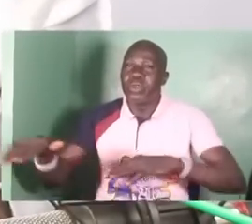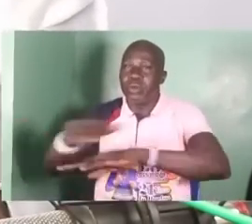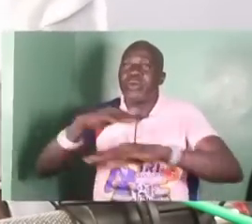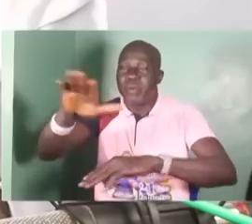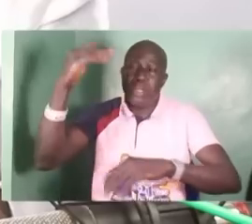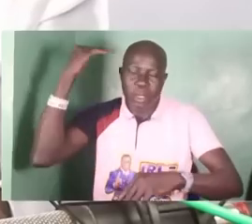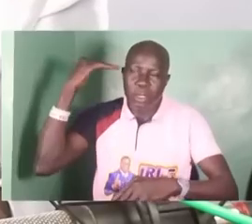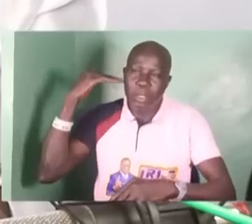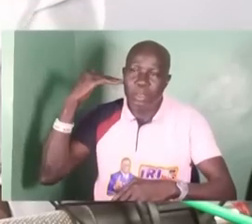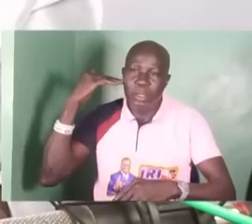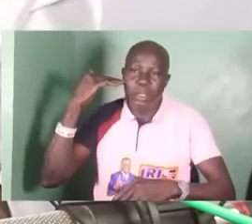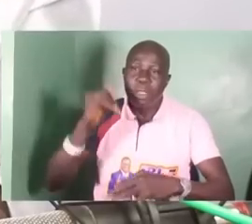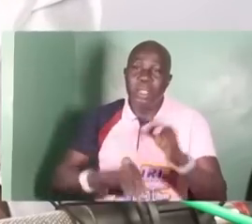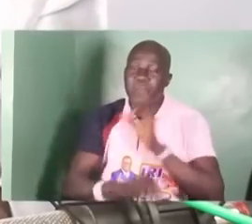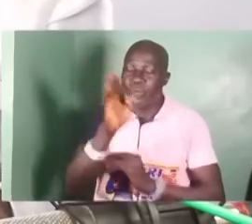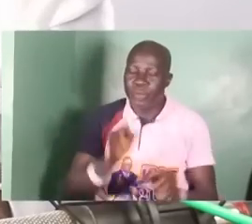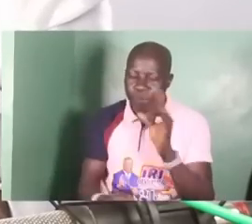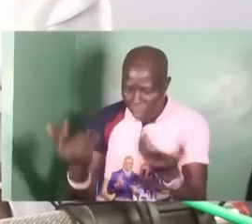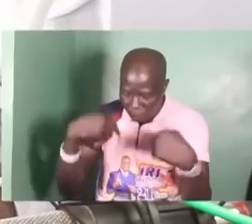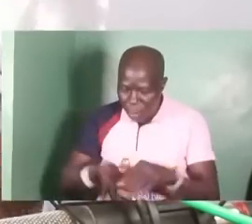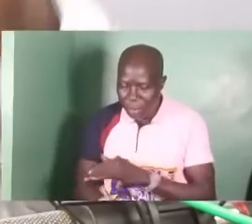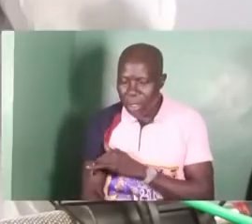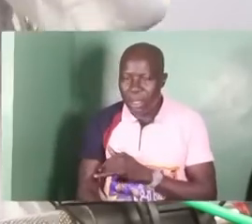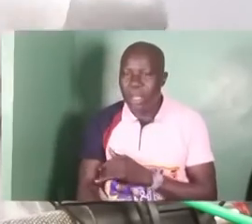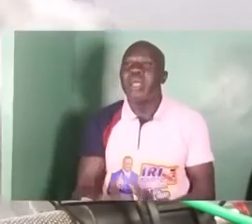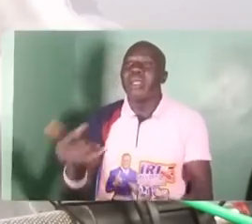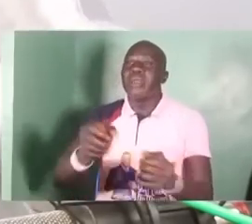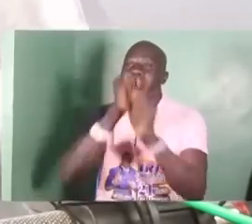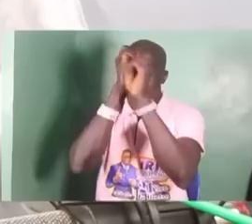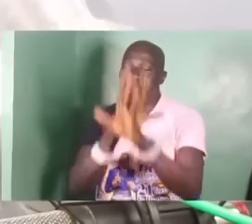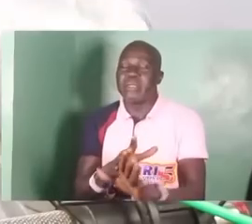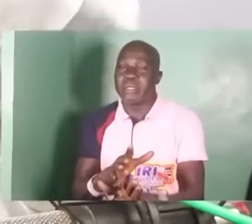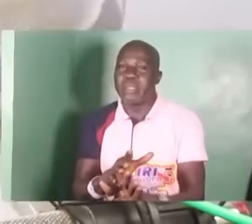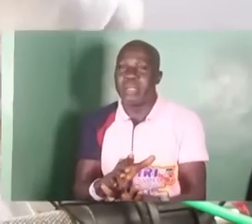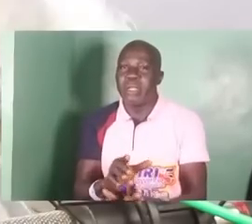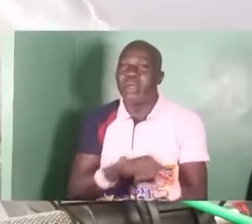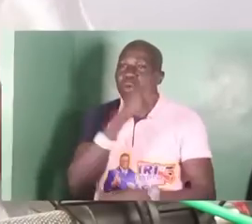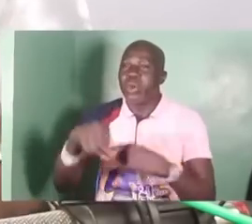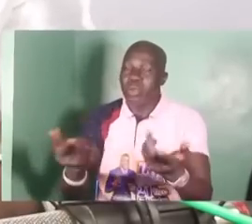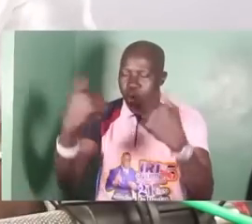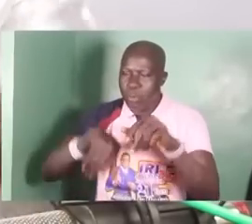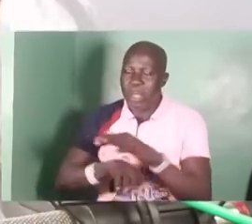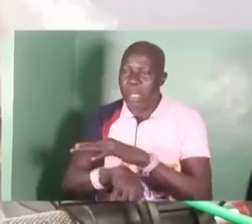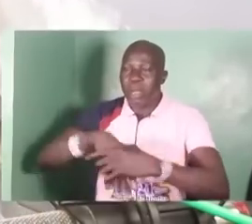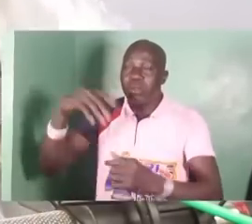oba. Won ni daddy am address national headquarters. Some people say they didn't know the address of national